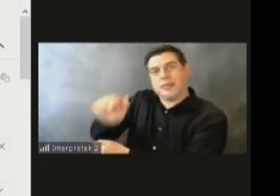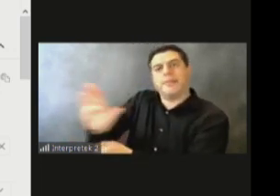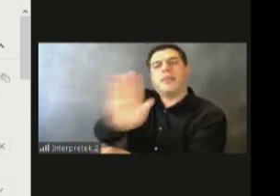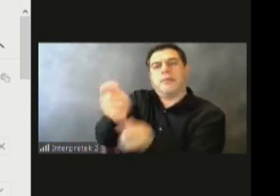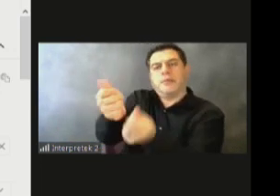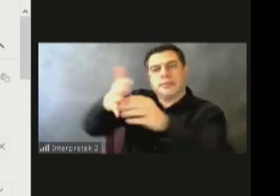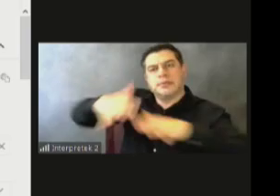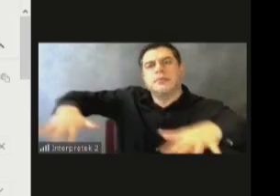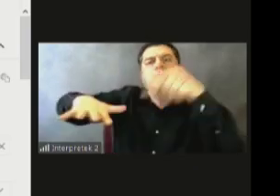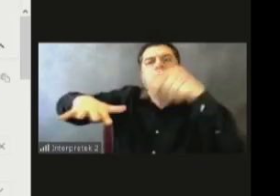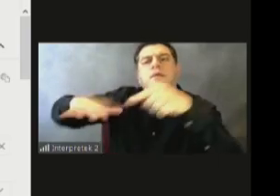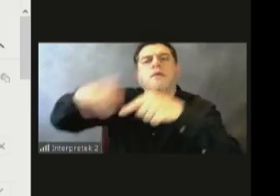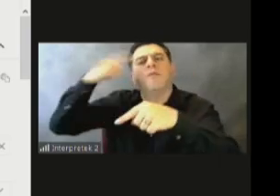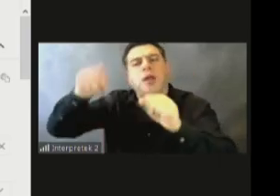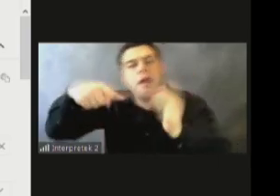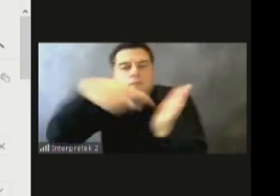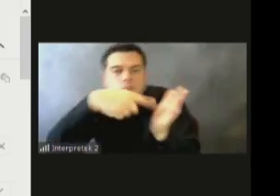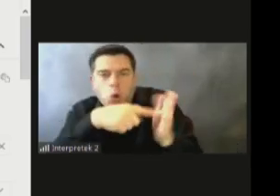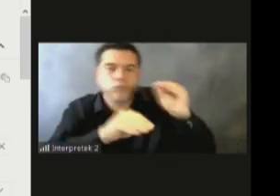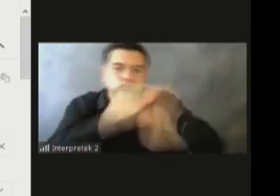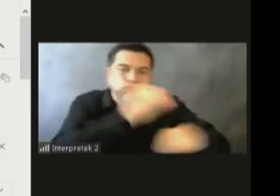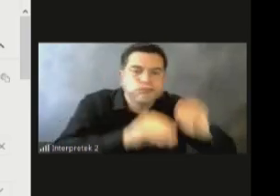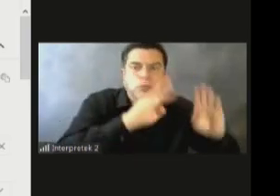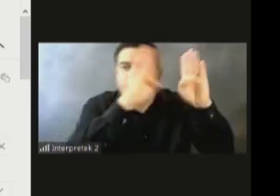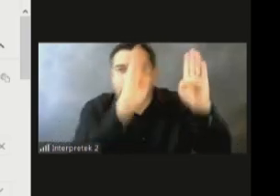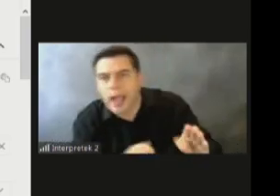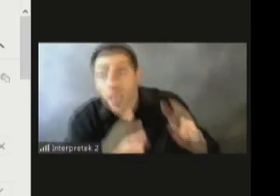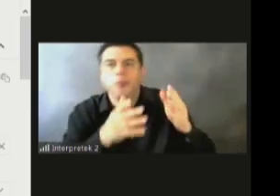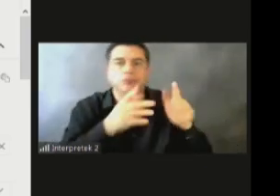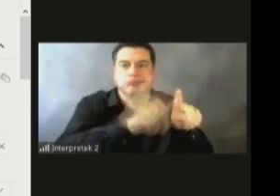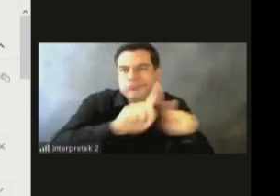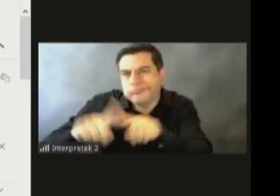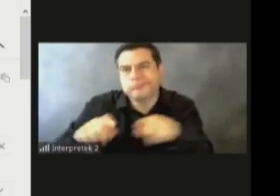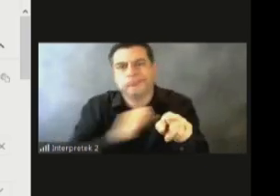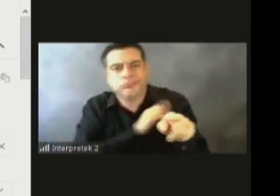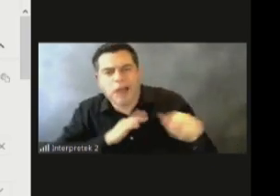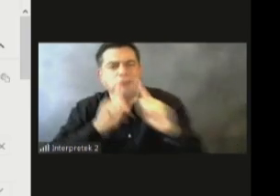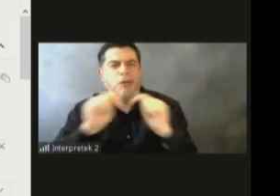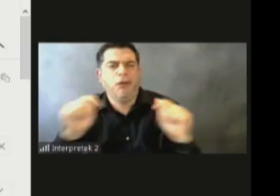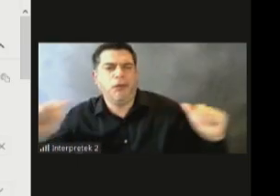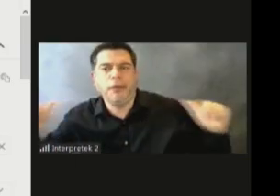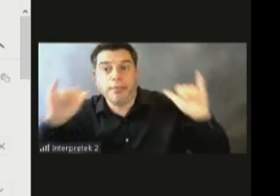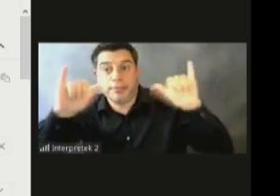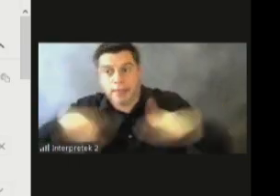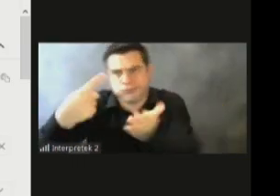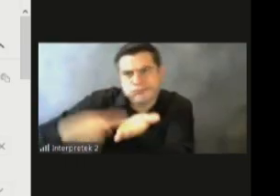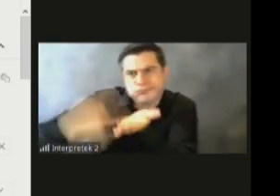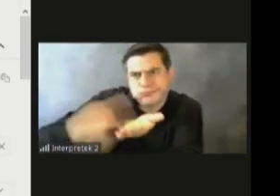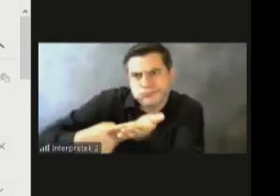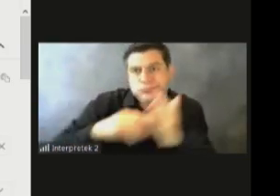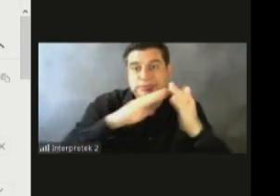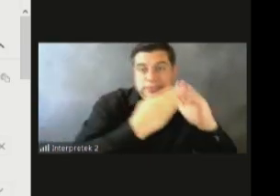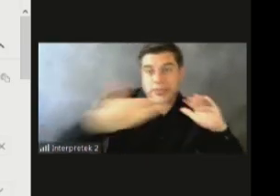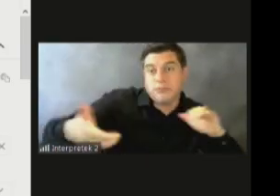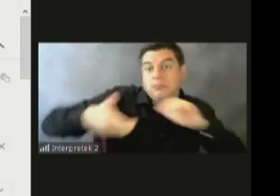so the report talks about ways in which the city could create a partnership with a school board to find available land for